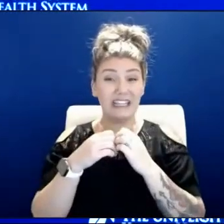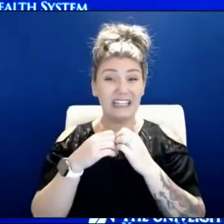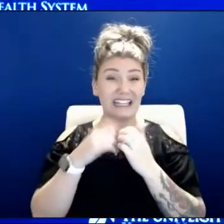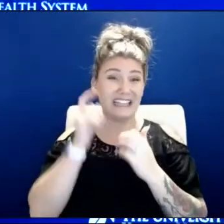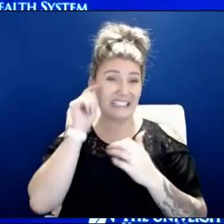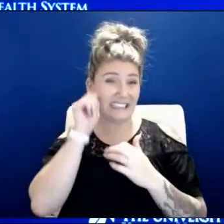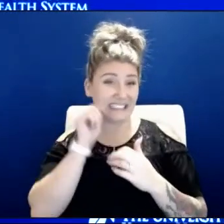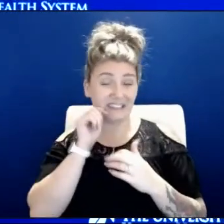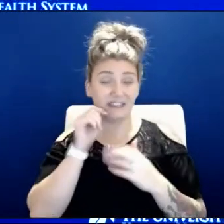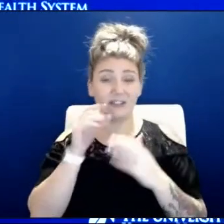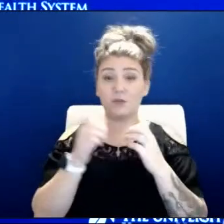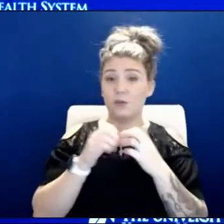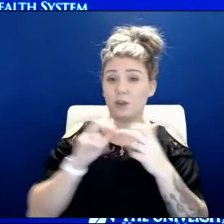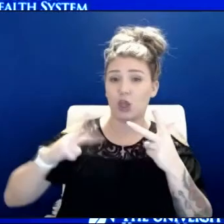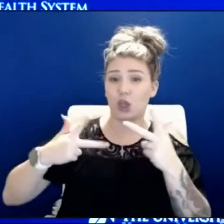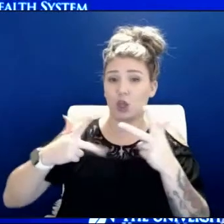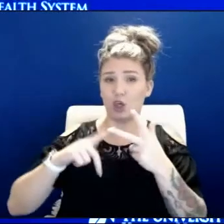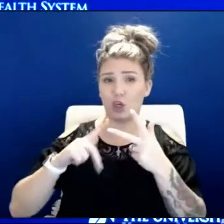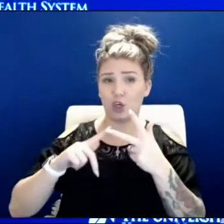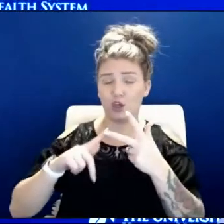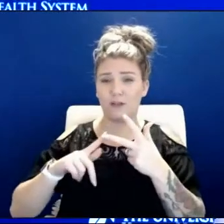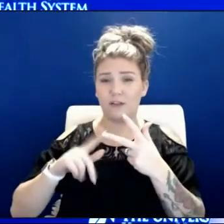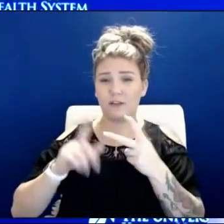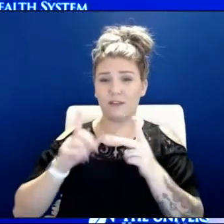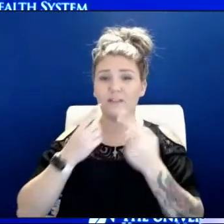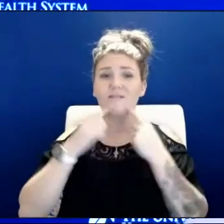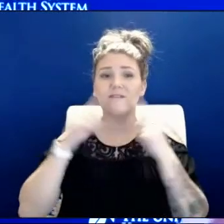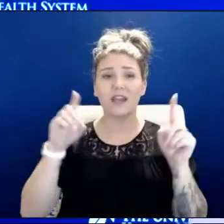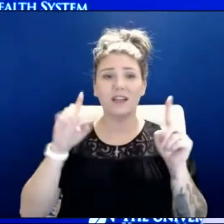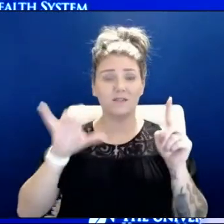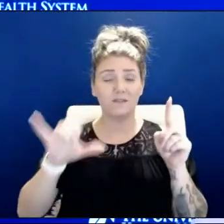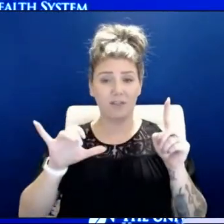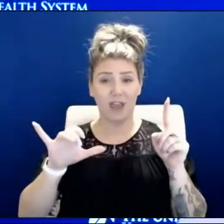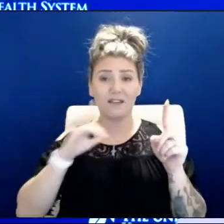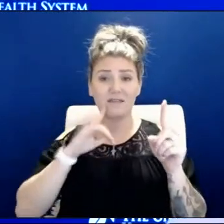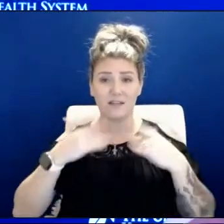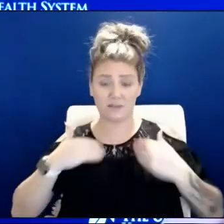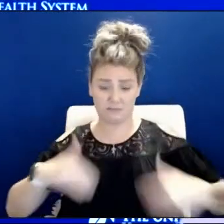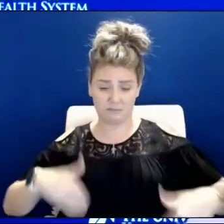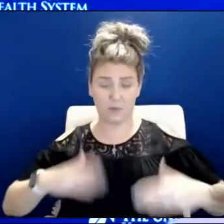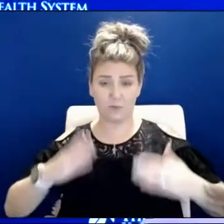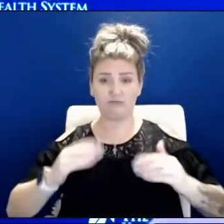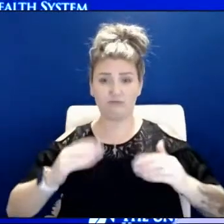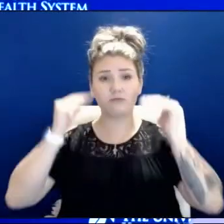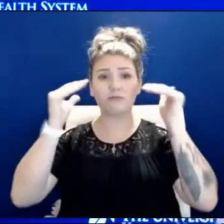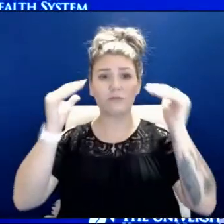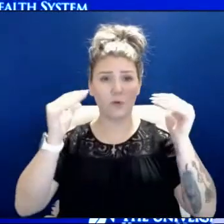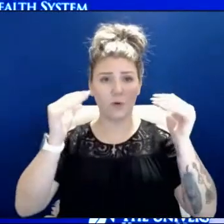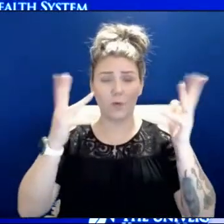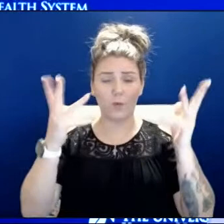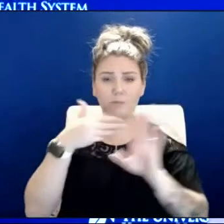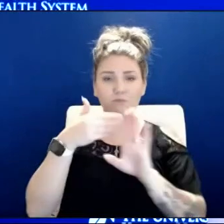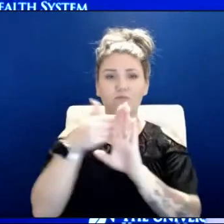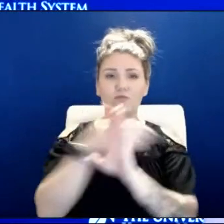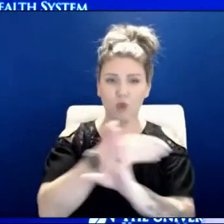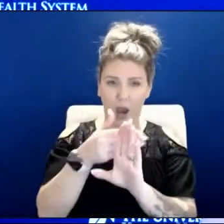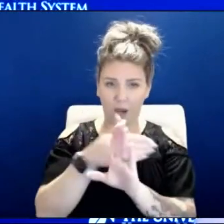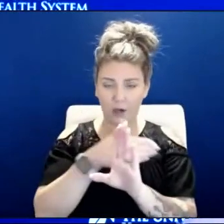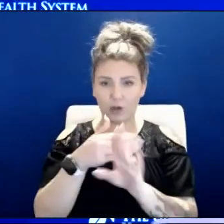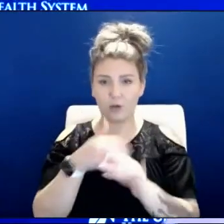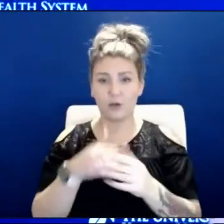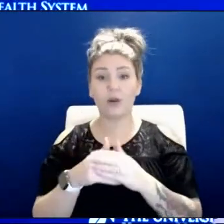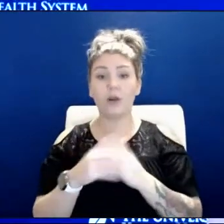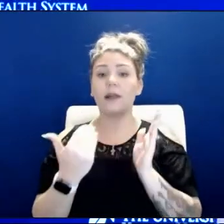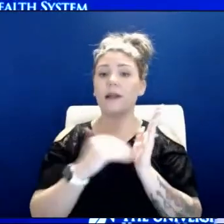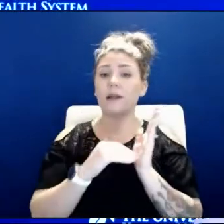the effectiveness of that vaccine and that immune response was raised to what it was prior. Again, we are getting further